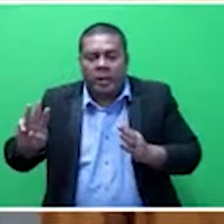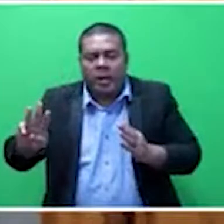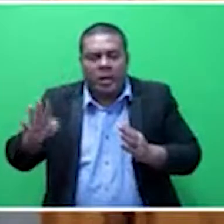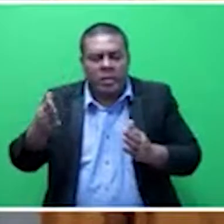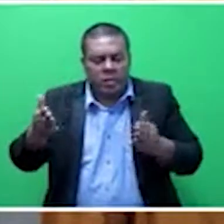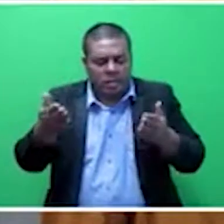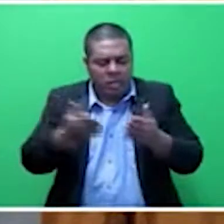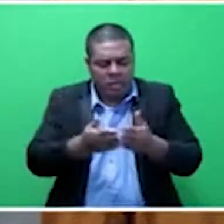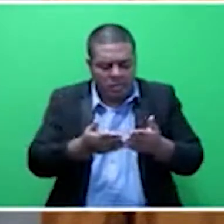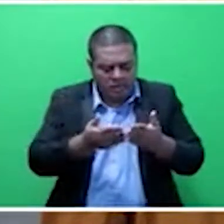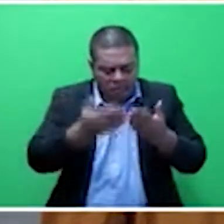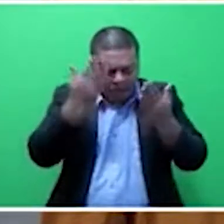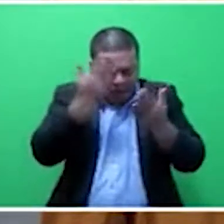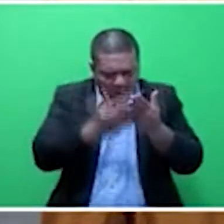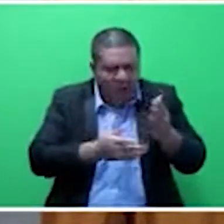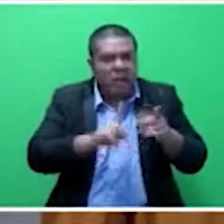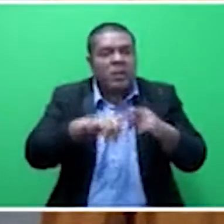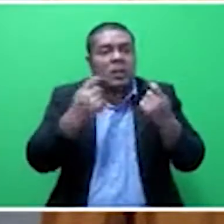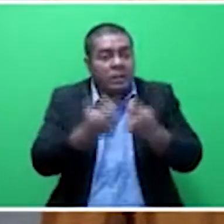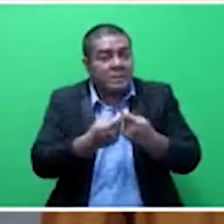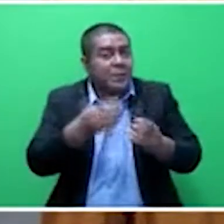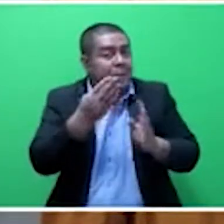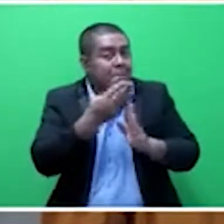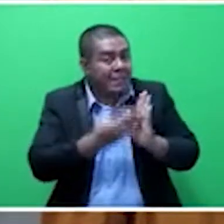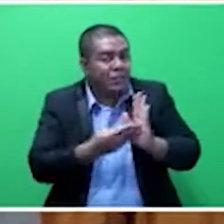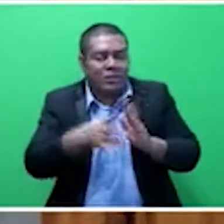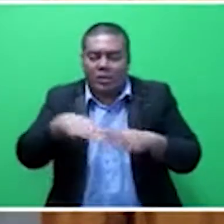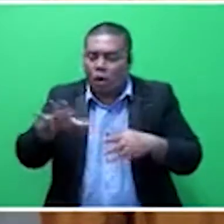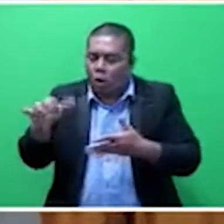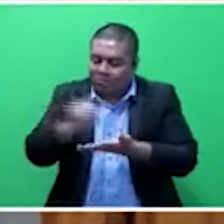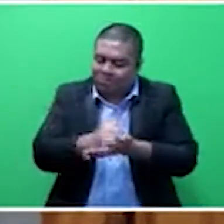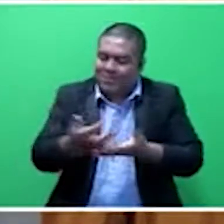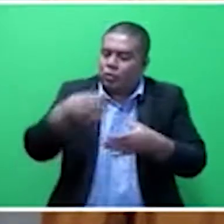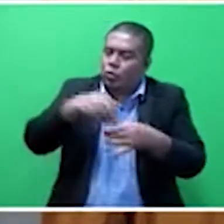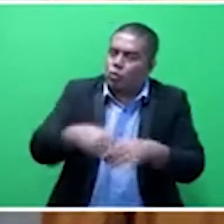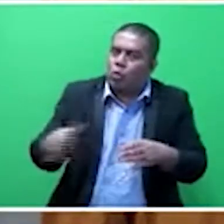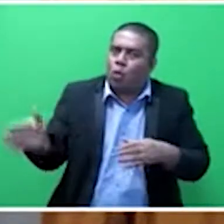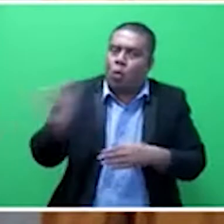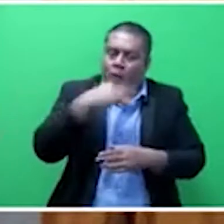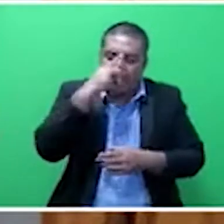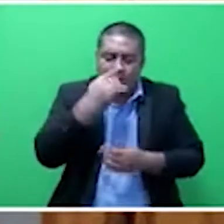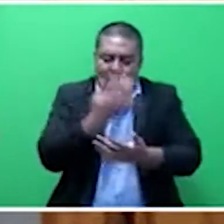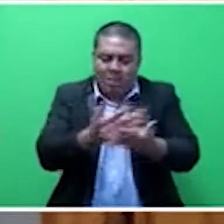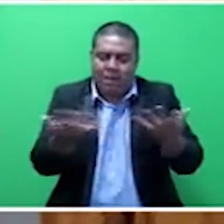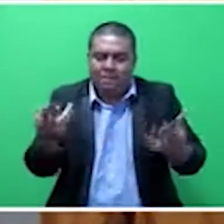his team for a budget that embraces all Fijians of our nation